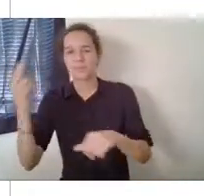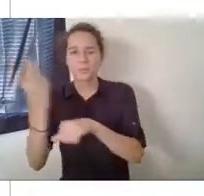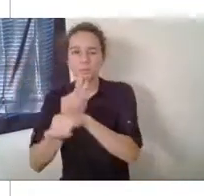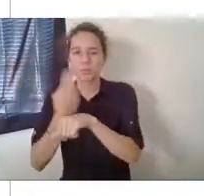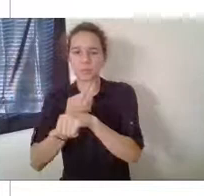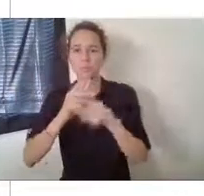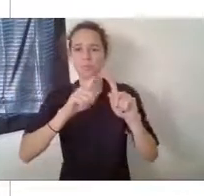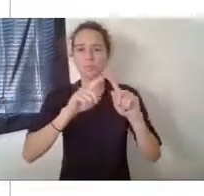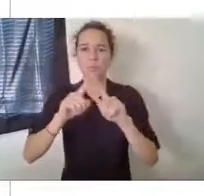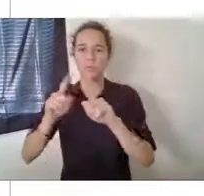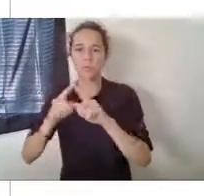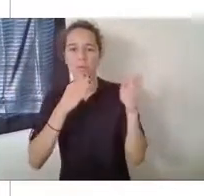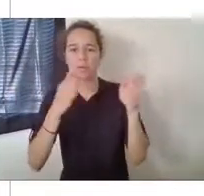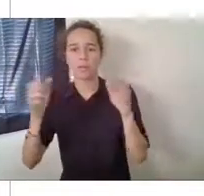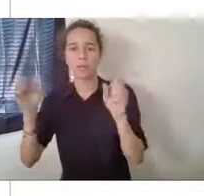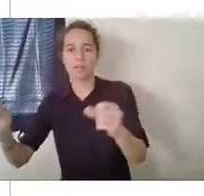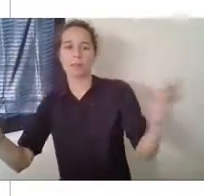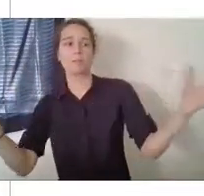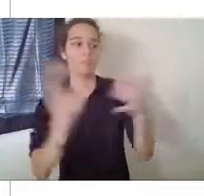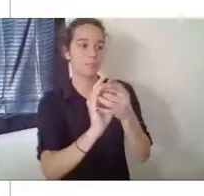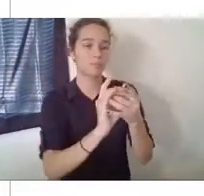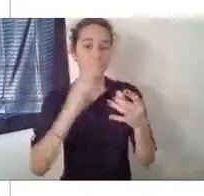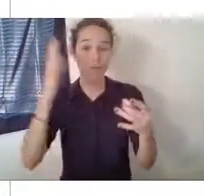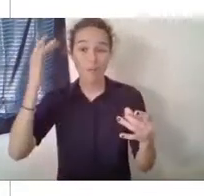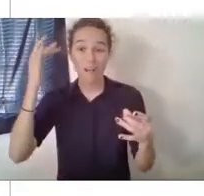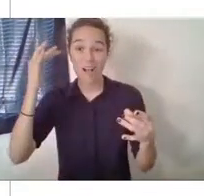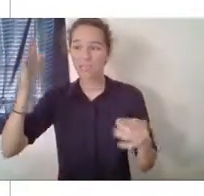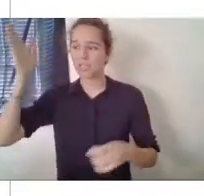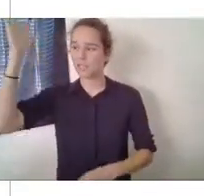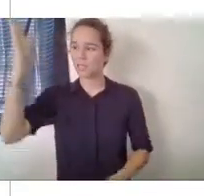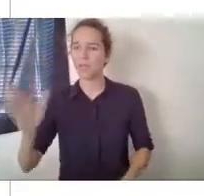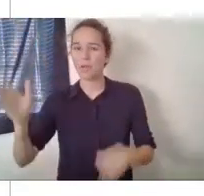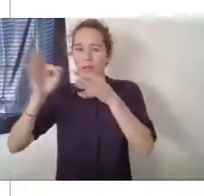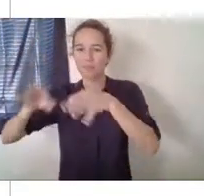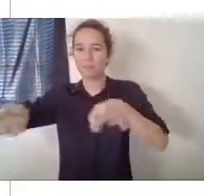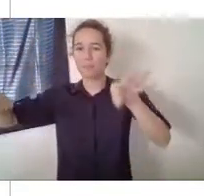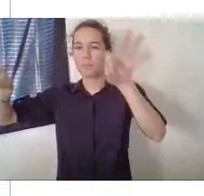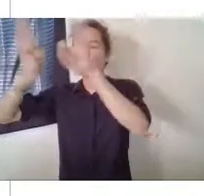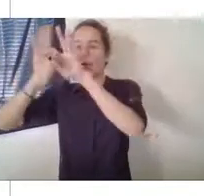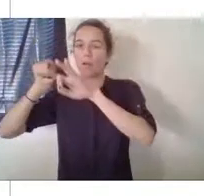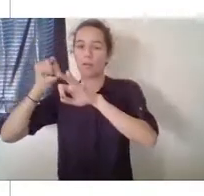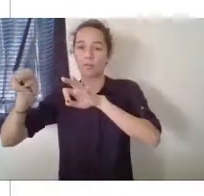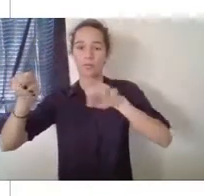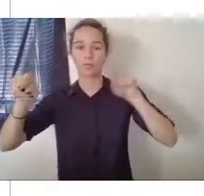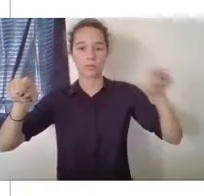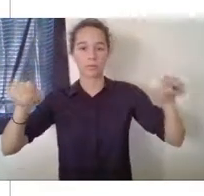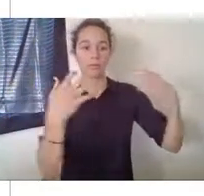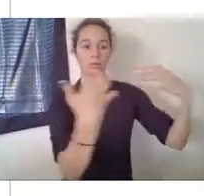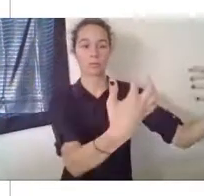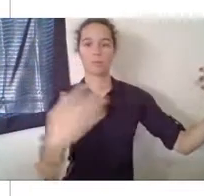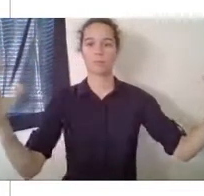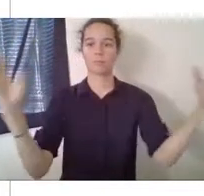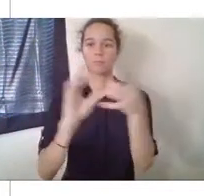on track because they're the hero and it's their journey. Remember how Nancy Duarte told us that we are the Yoda to the Luke